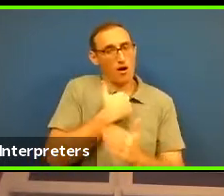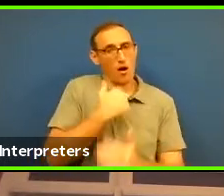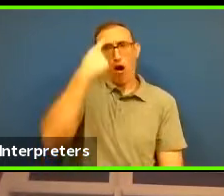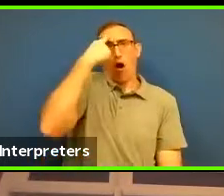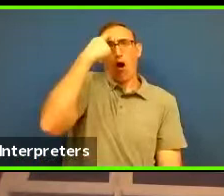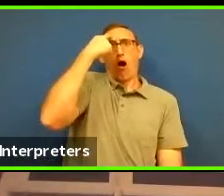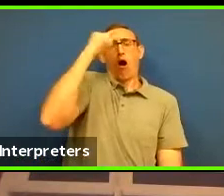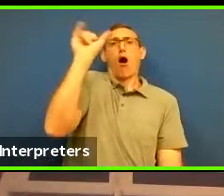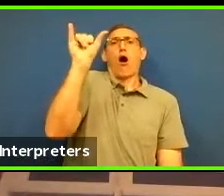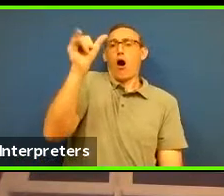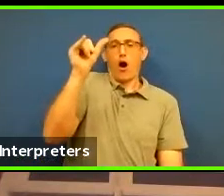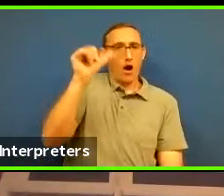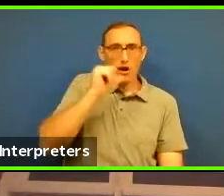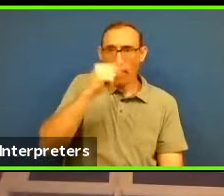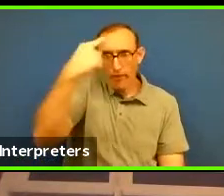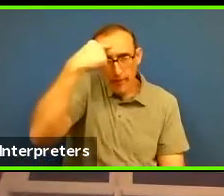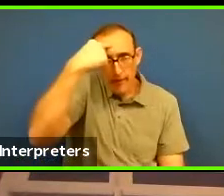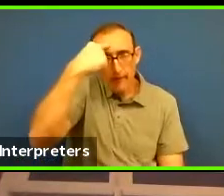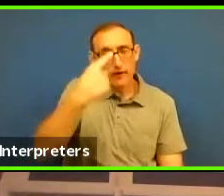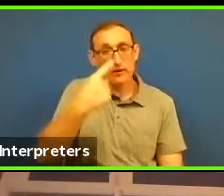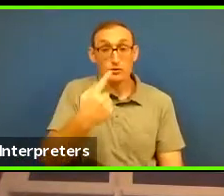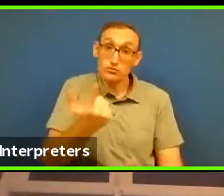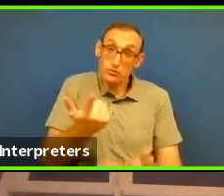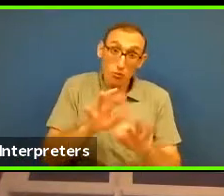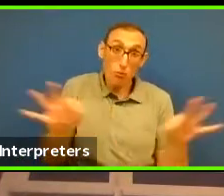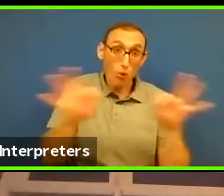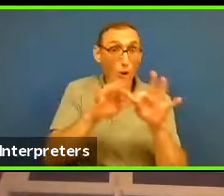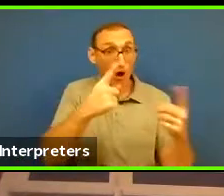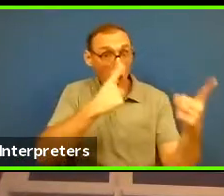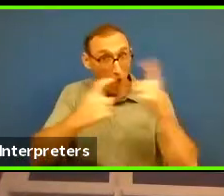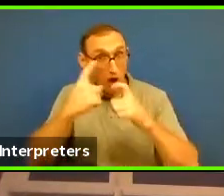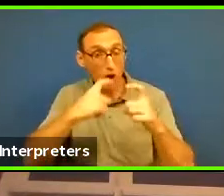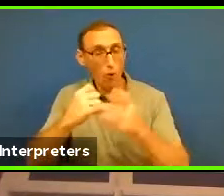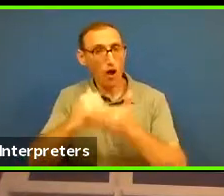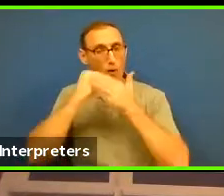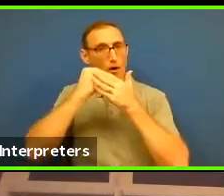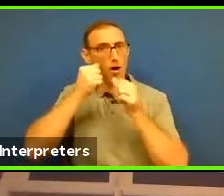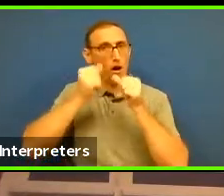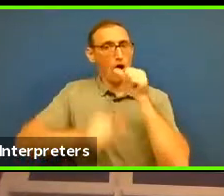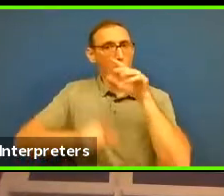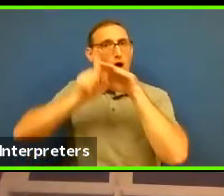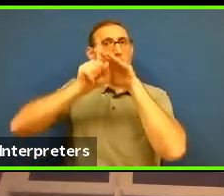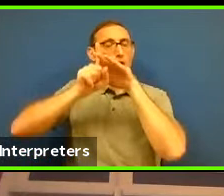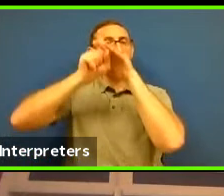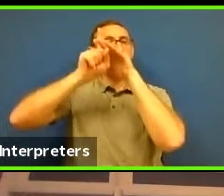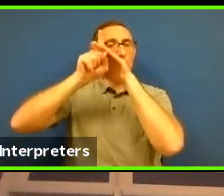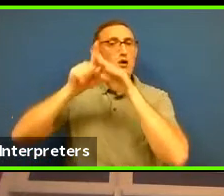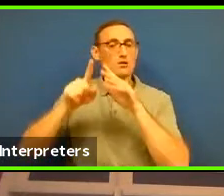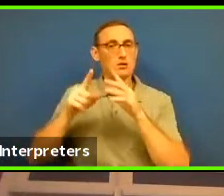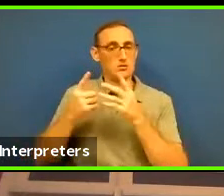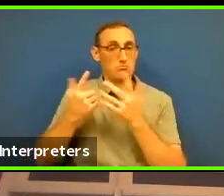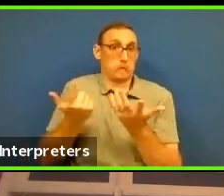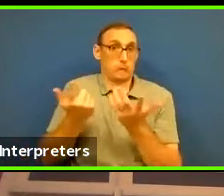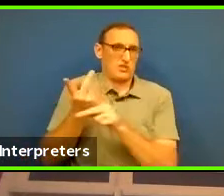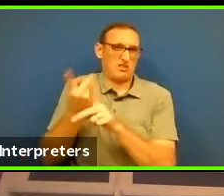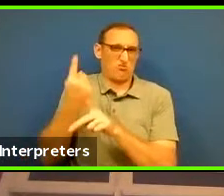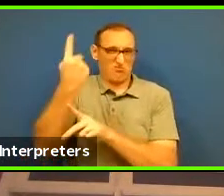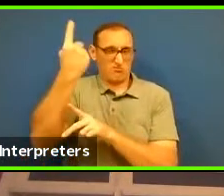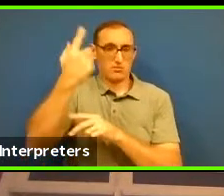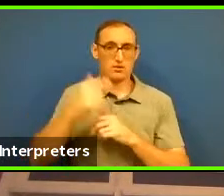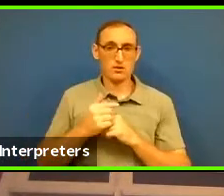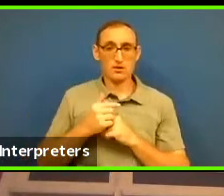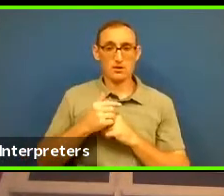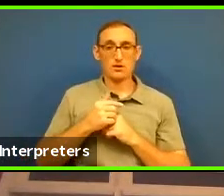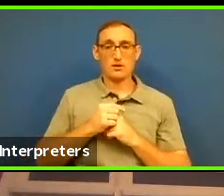thinking a lot about the air purifiers and the equipment that Athens Tech uses. So I was excited to hear